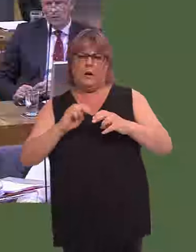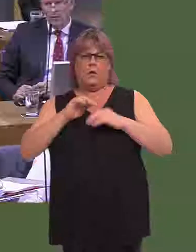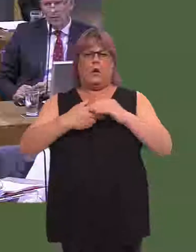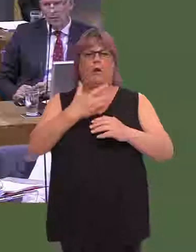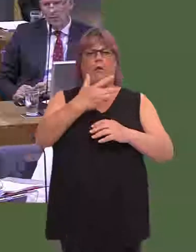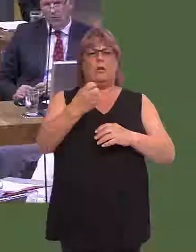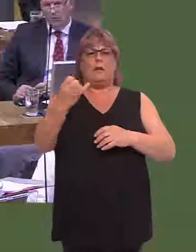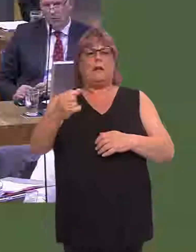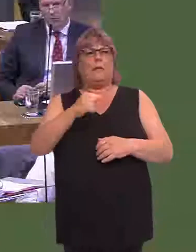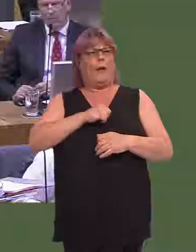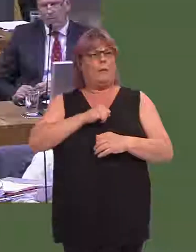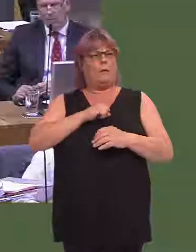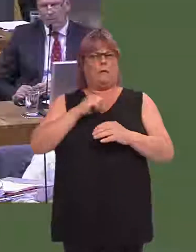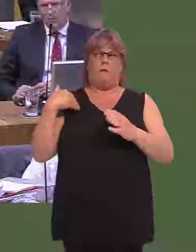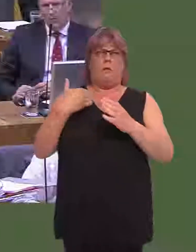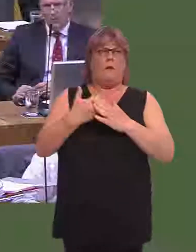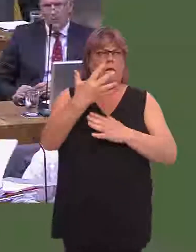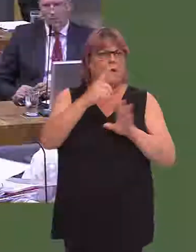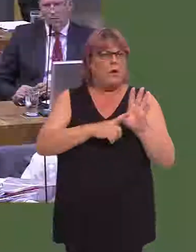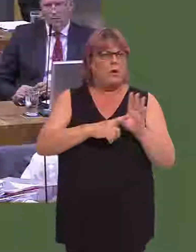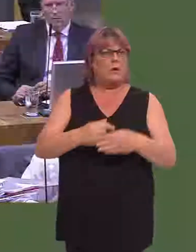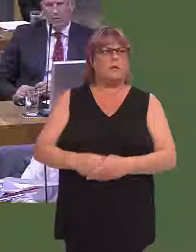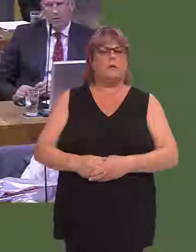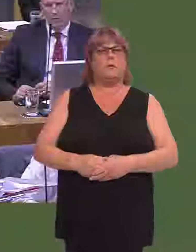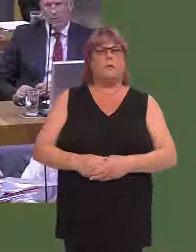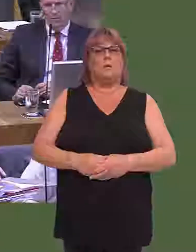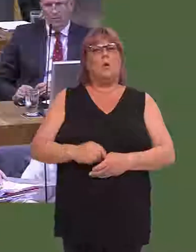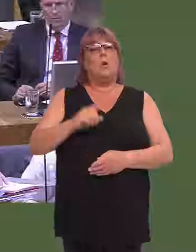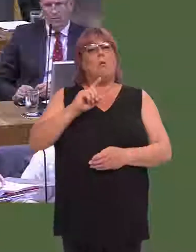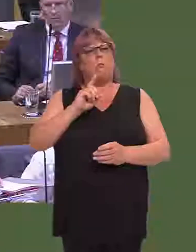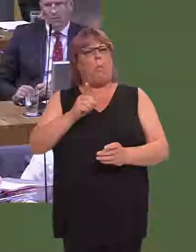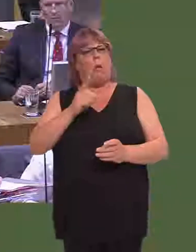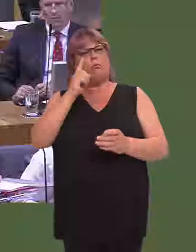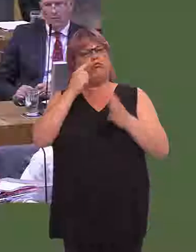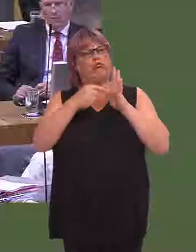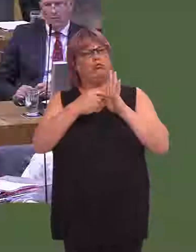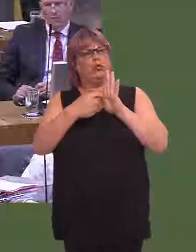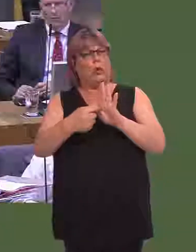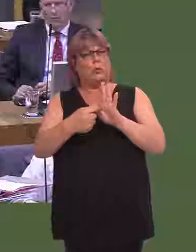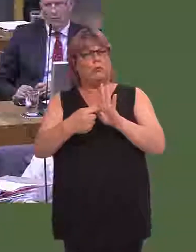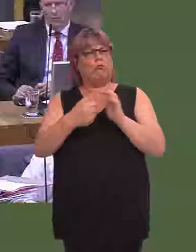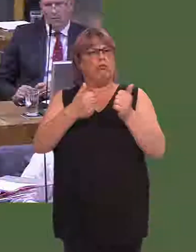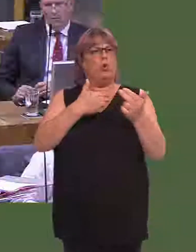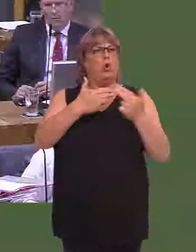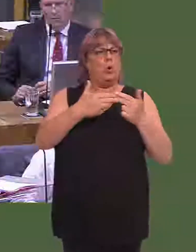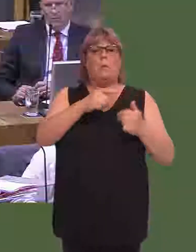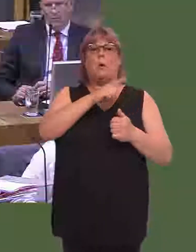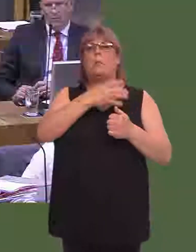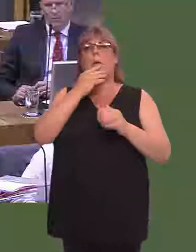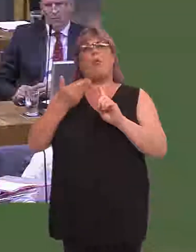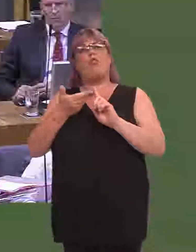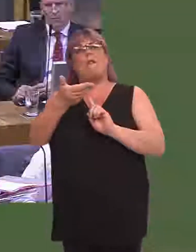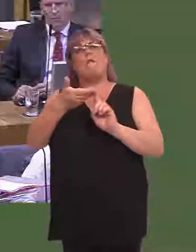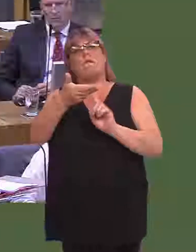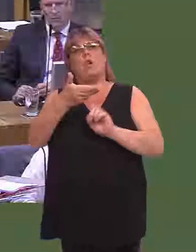investigation has risen by more than 36,000 over a five-year period to around 96,000 referrals a year, which I think is at least partial good news because